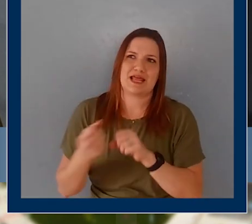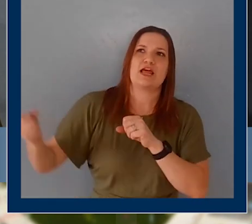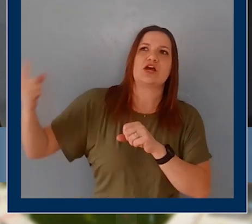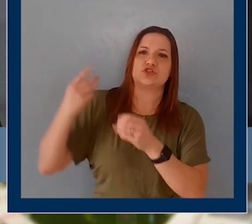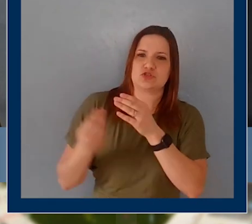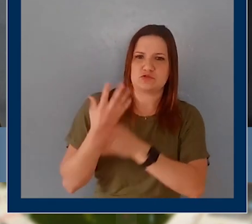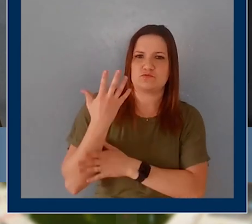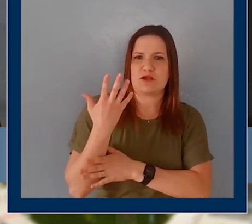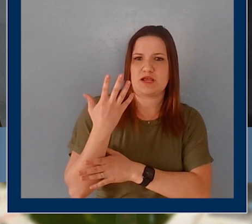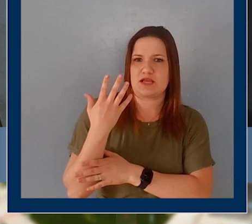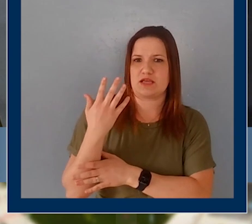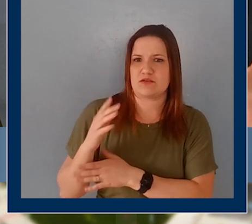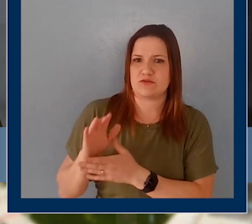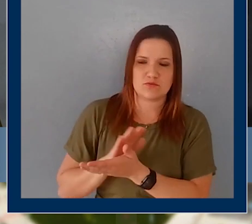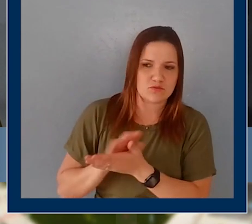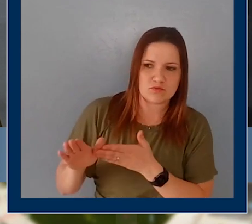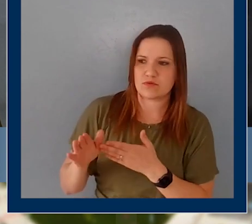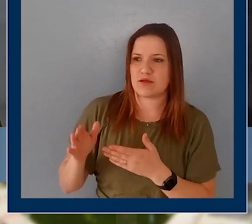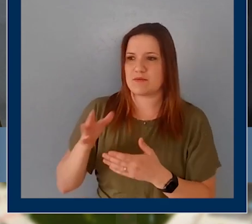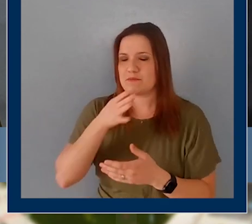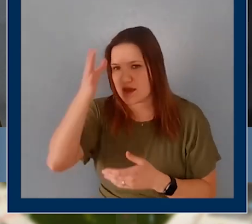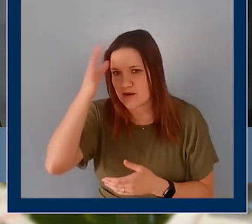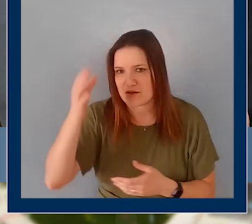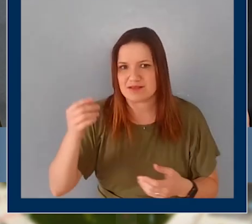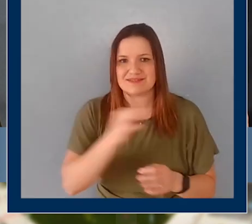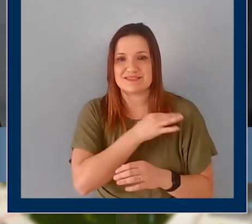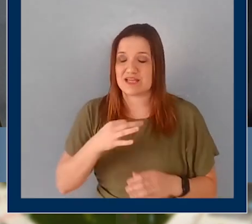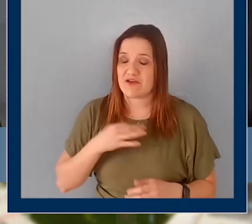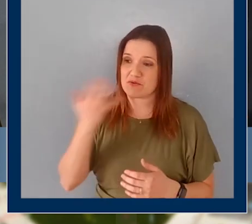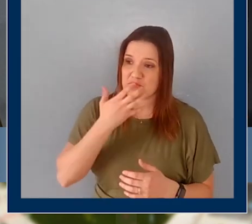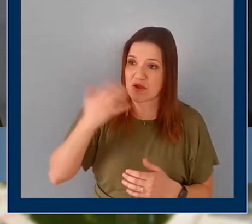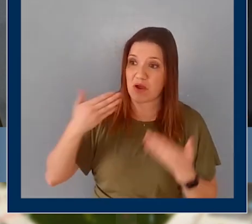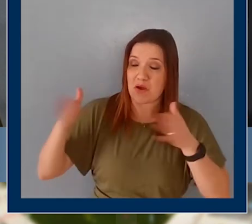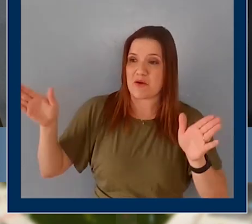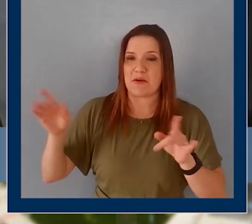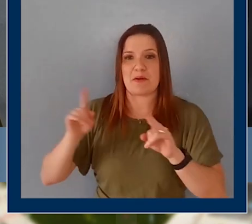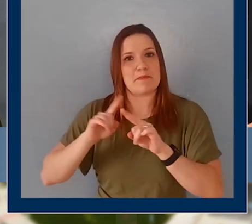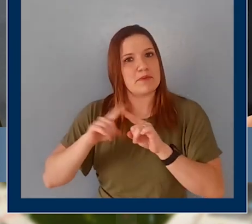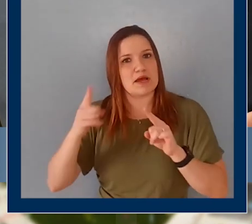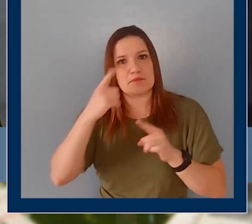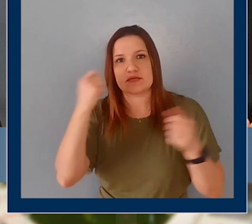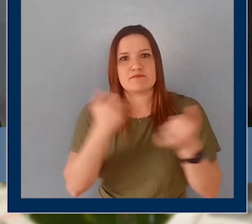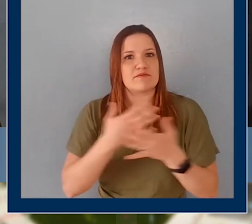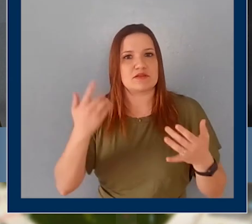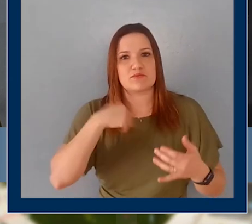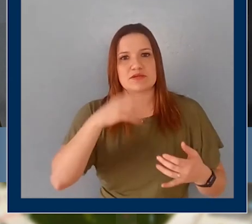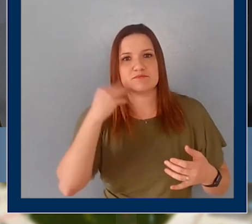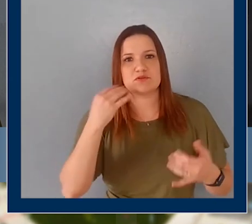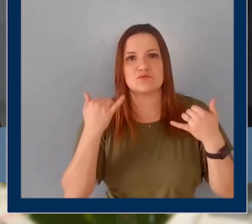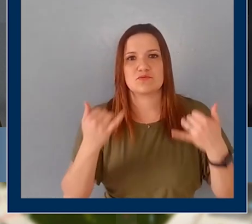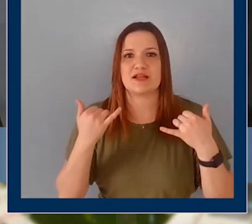on top of the surge. So we took the 6th floor of the Sequia wing, which was a